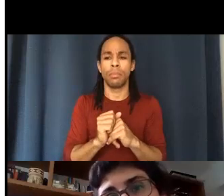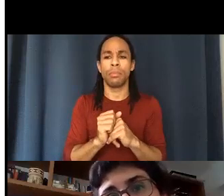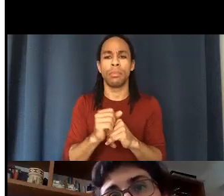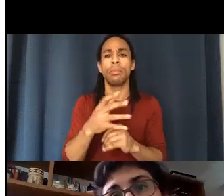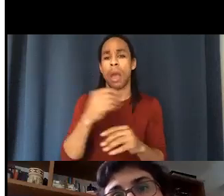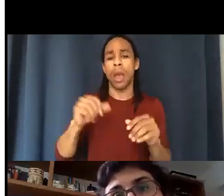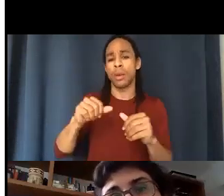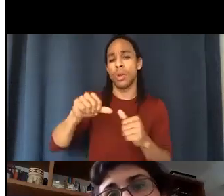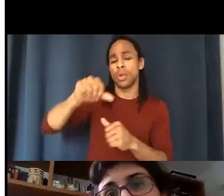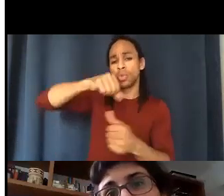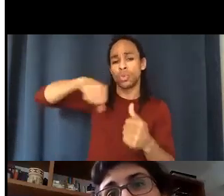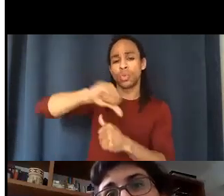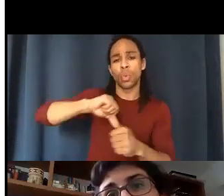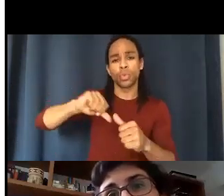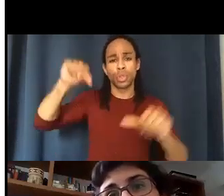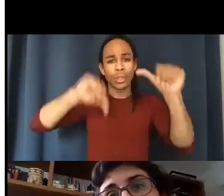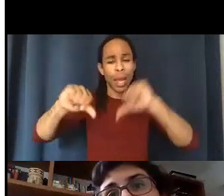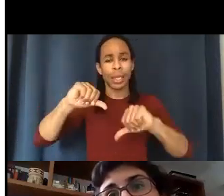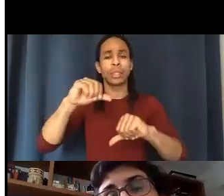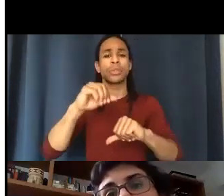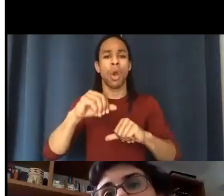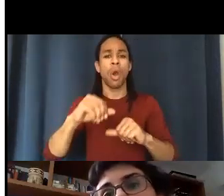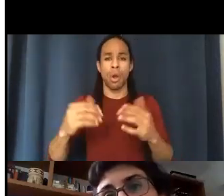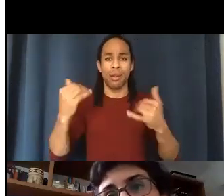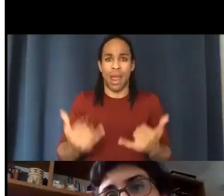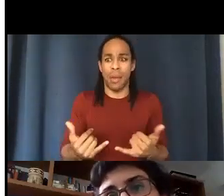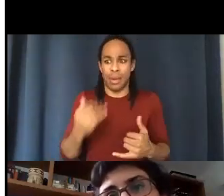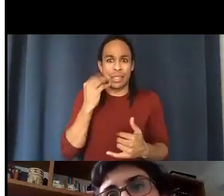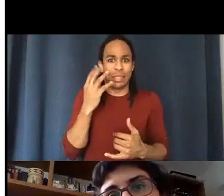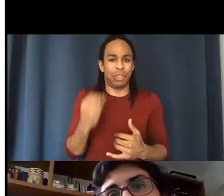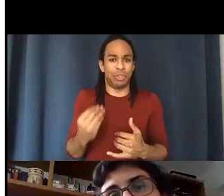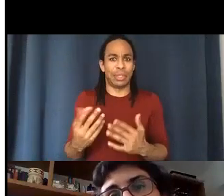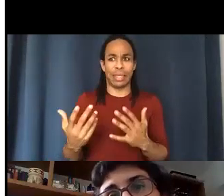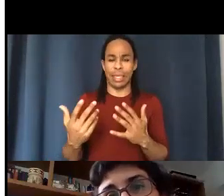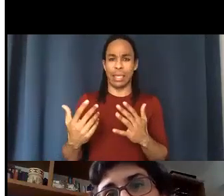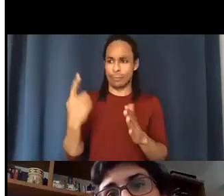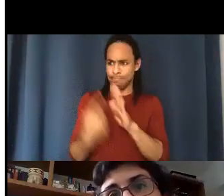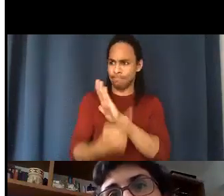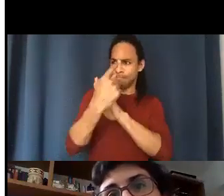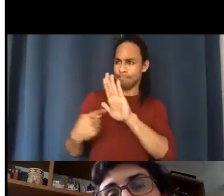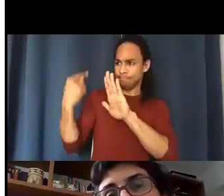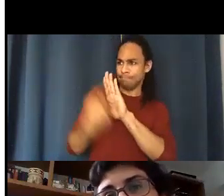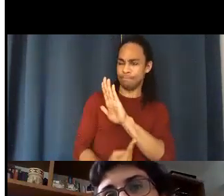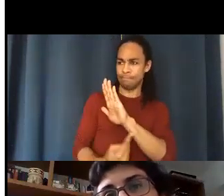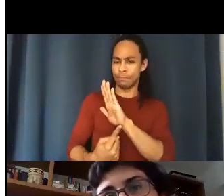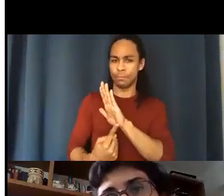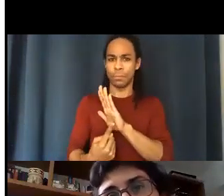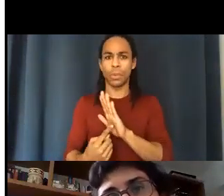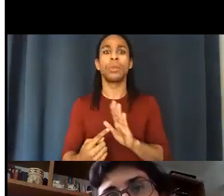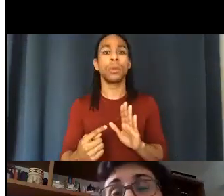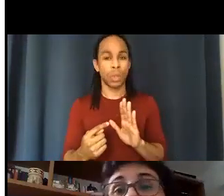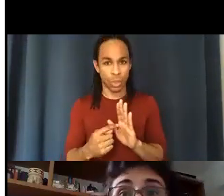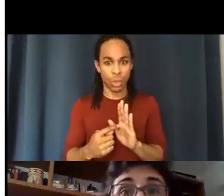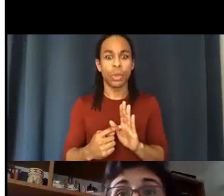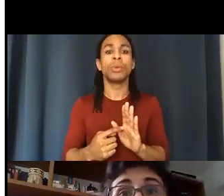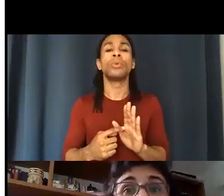human sciences are being attacked. And though this is a very important moment to show and evidence the relevance of